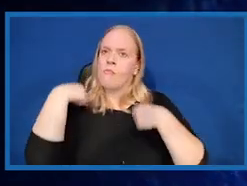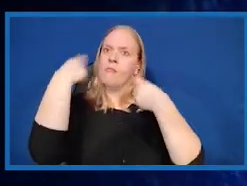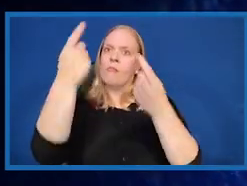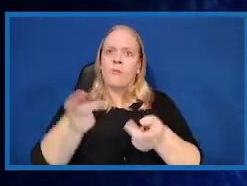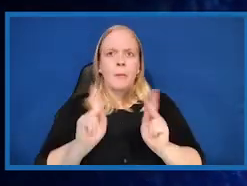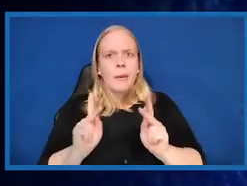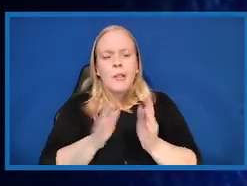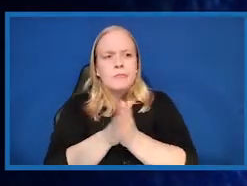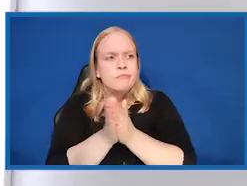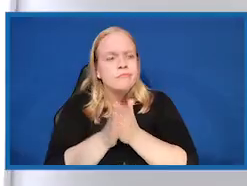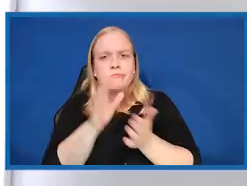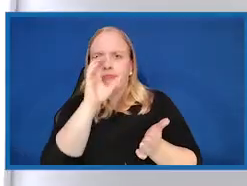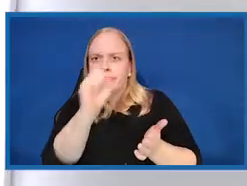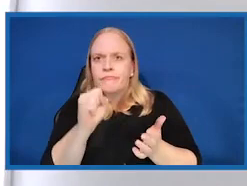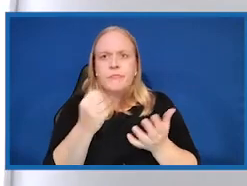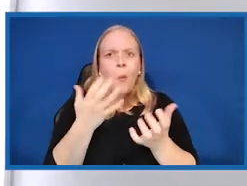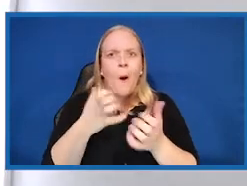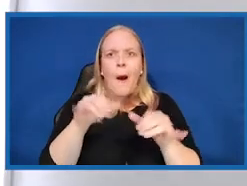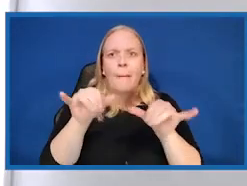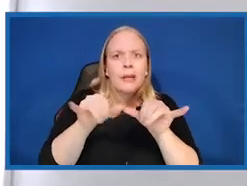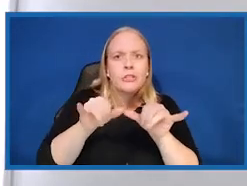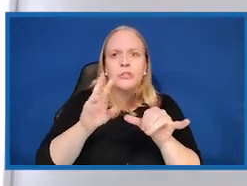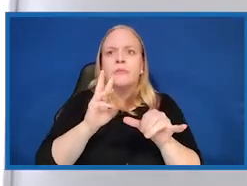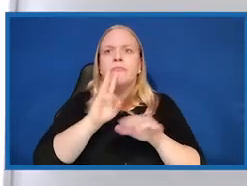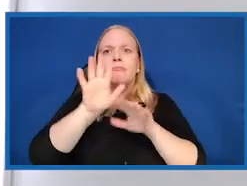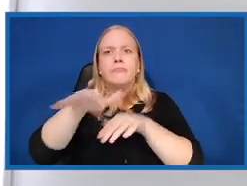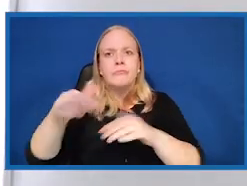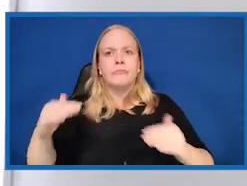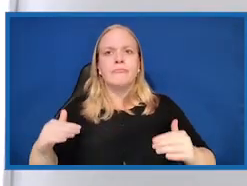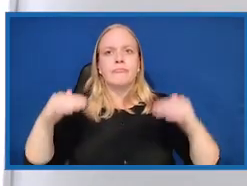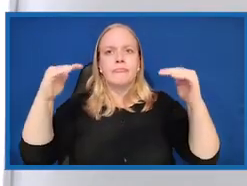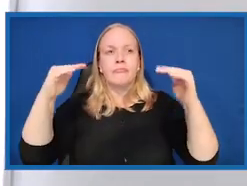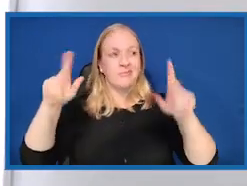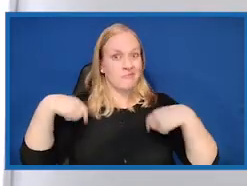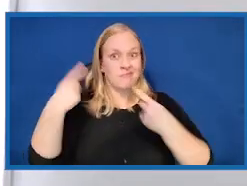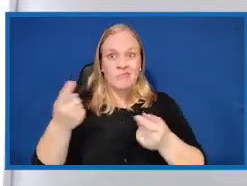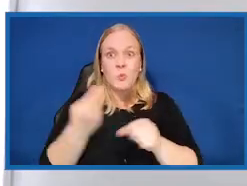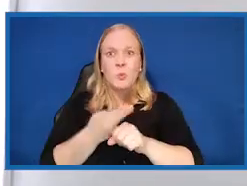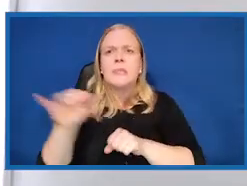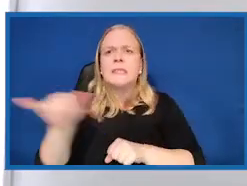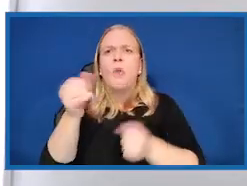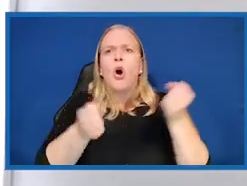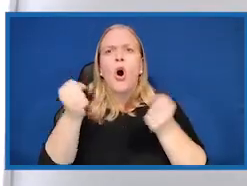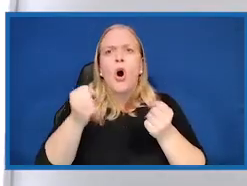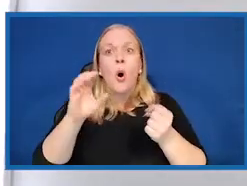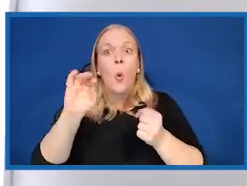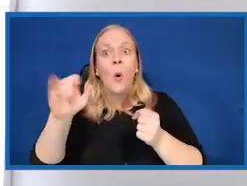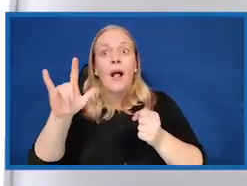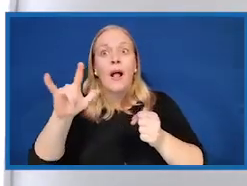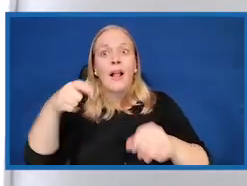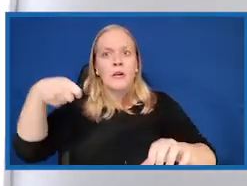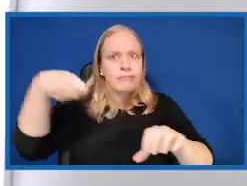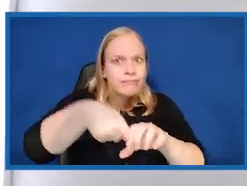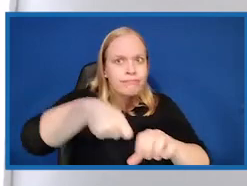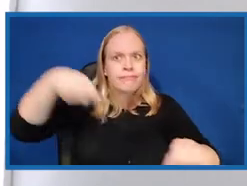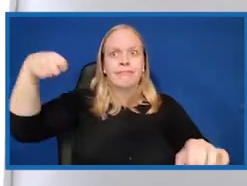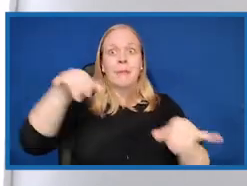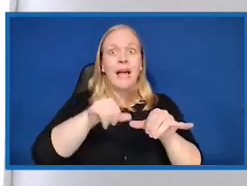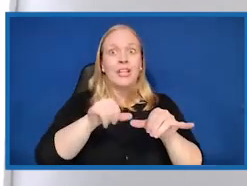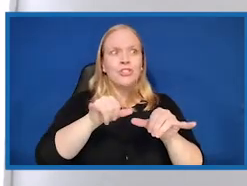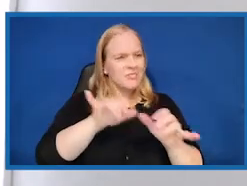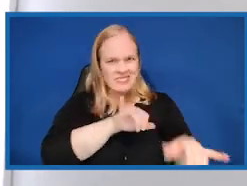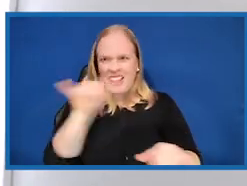using, dipsticks essentially in the years since when ships were out on the